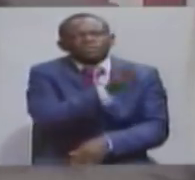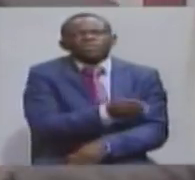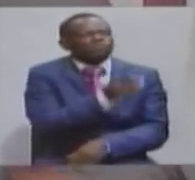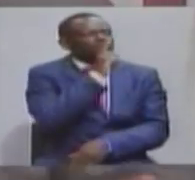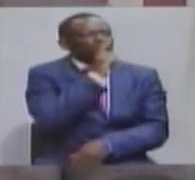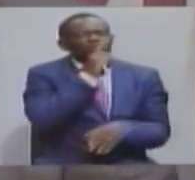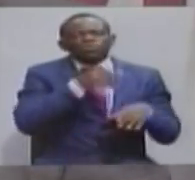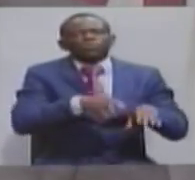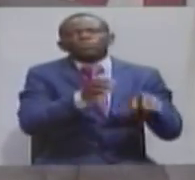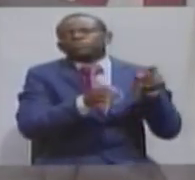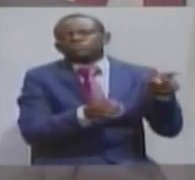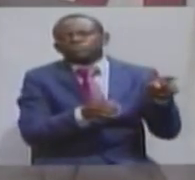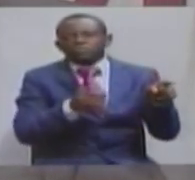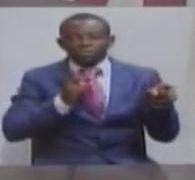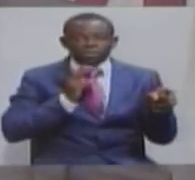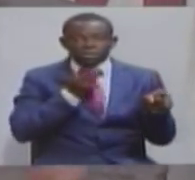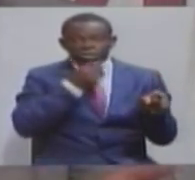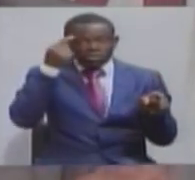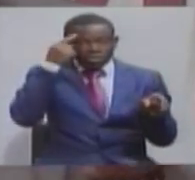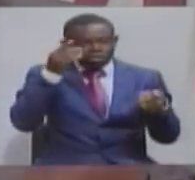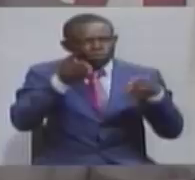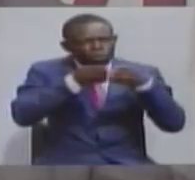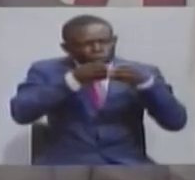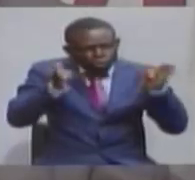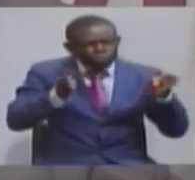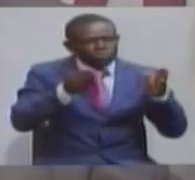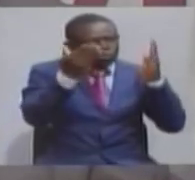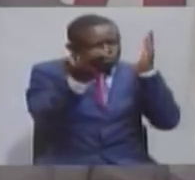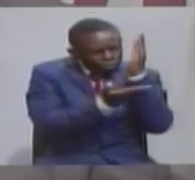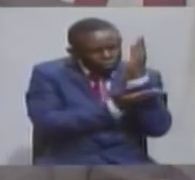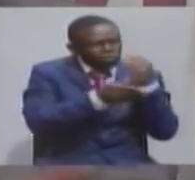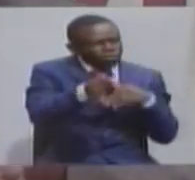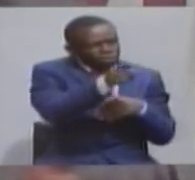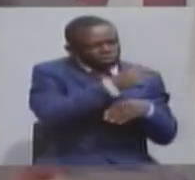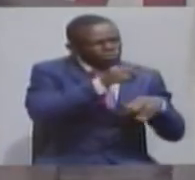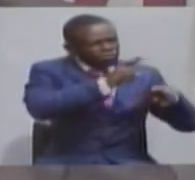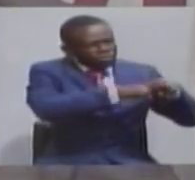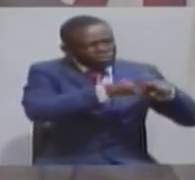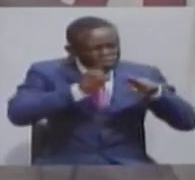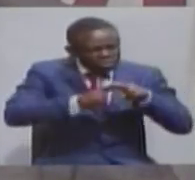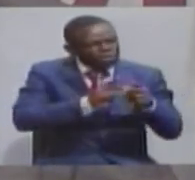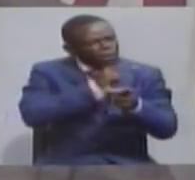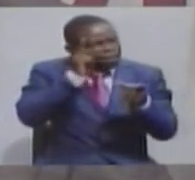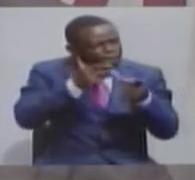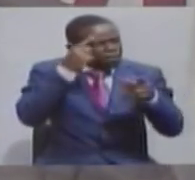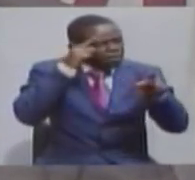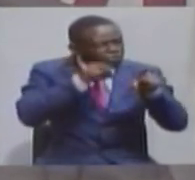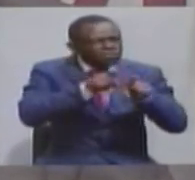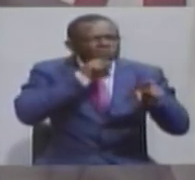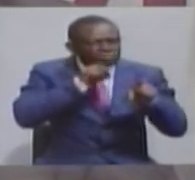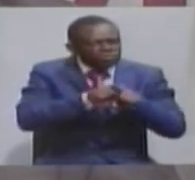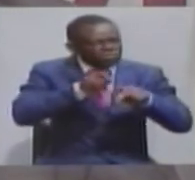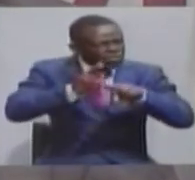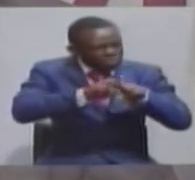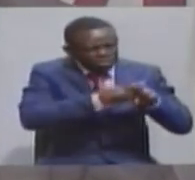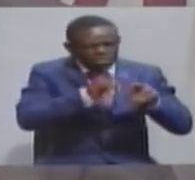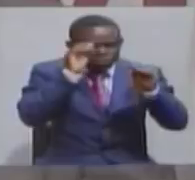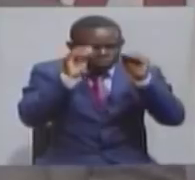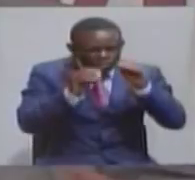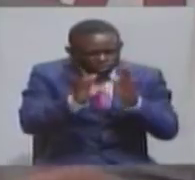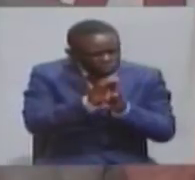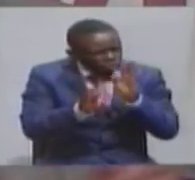We are opening the door again for you to come. Please come as brothers and sisters. Let's look at this constitution. It's ours together. It's for the Zambian